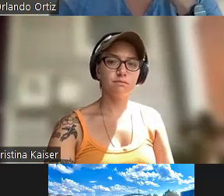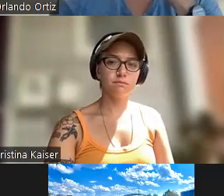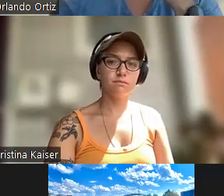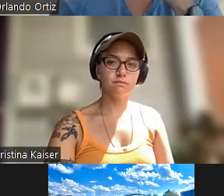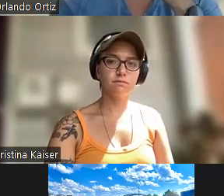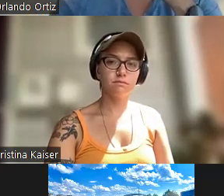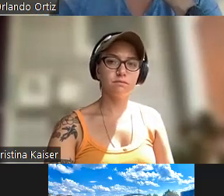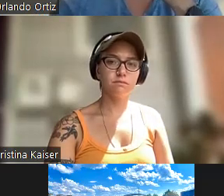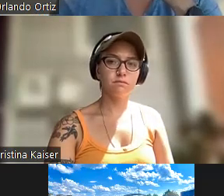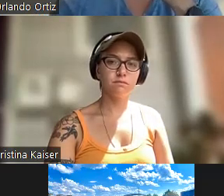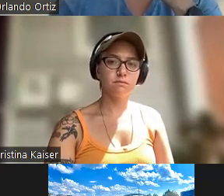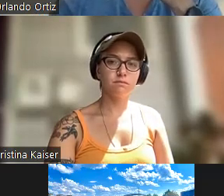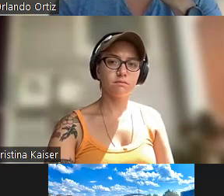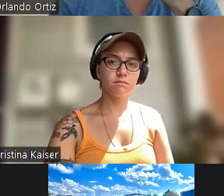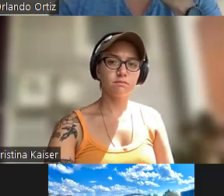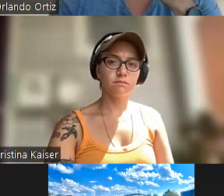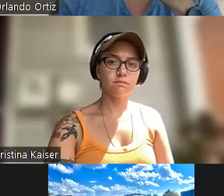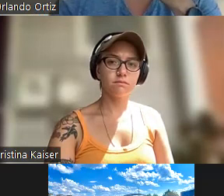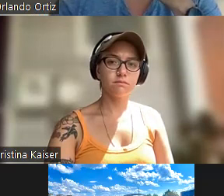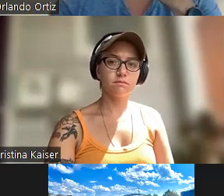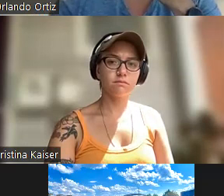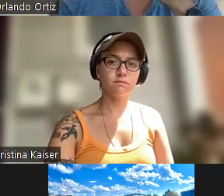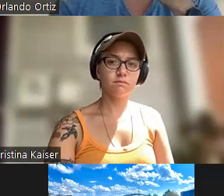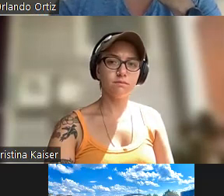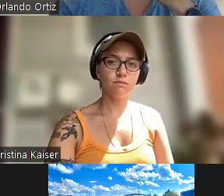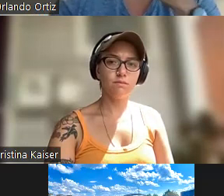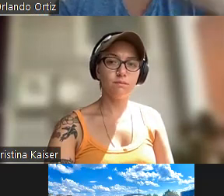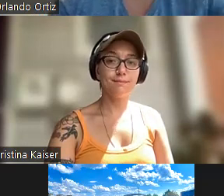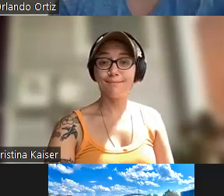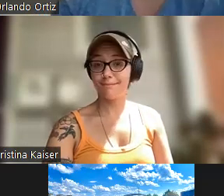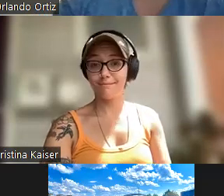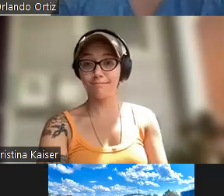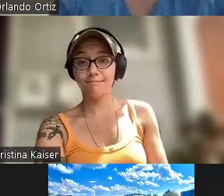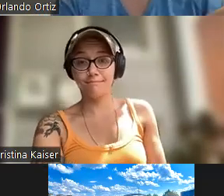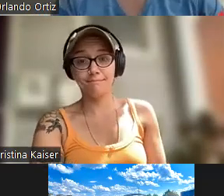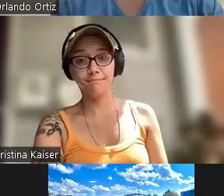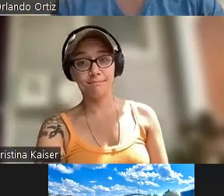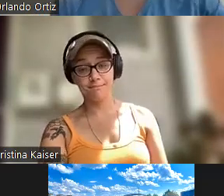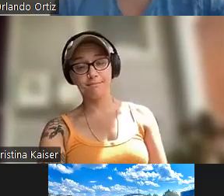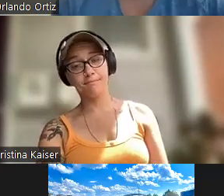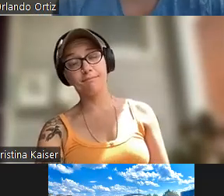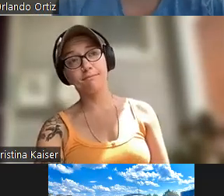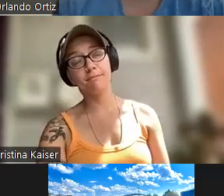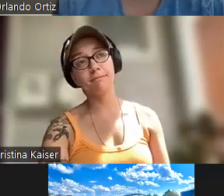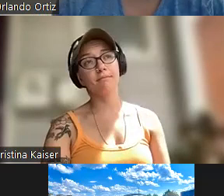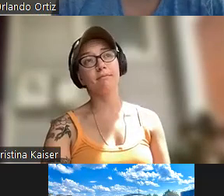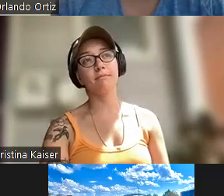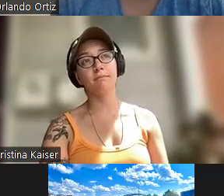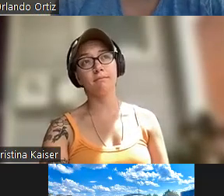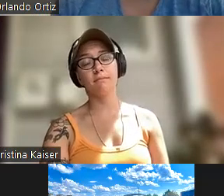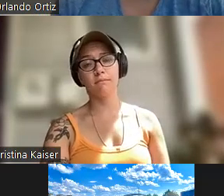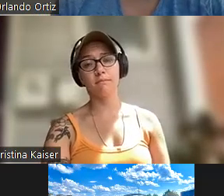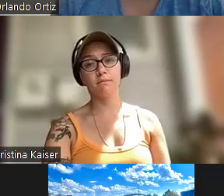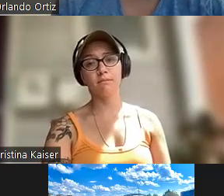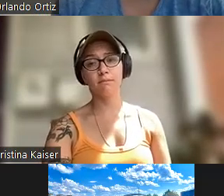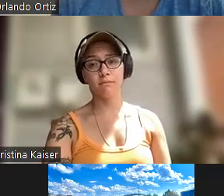we expected a big turnout, but I don't think we expected 56 proposals. So thinking about ways to kind of